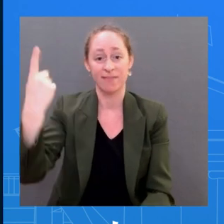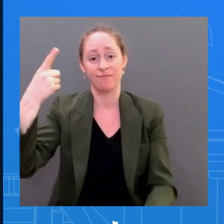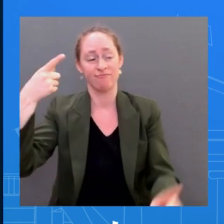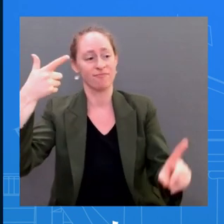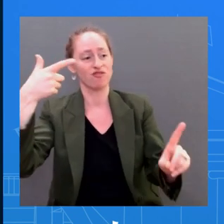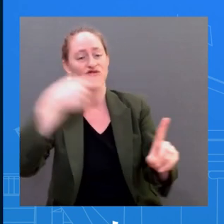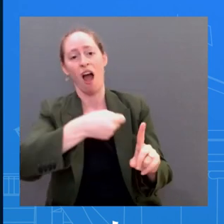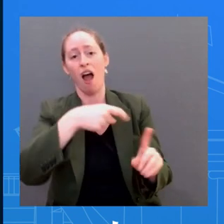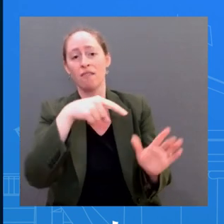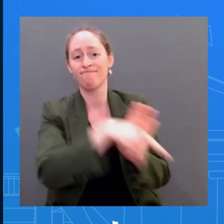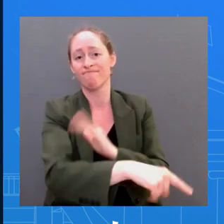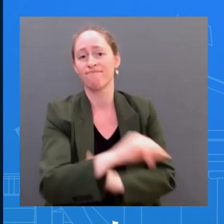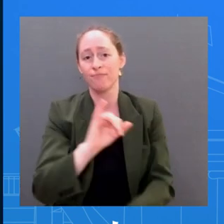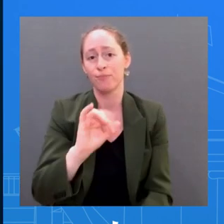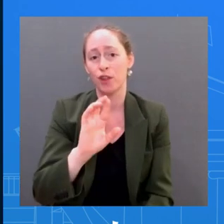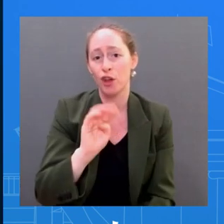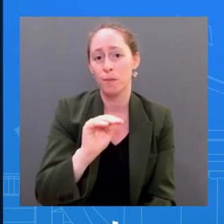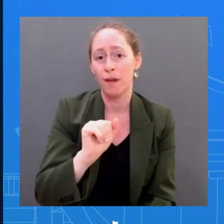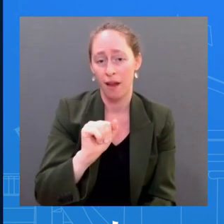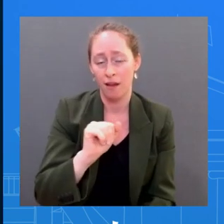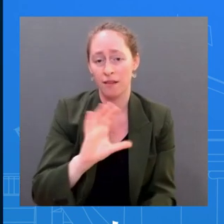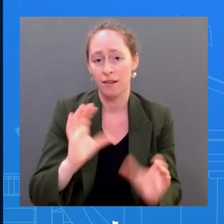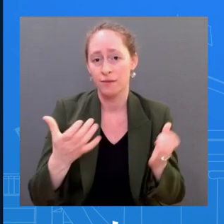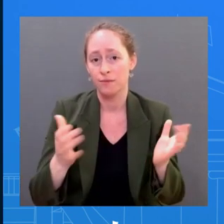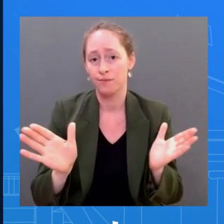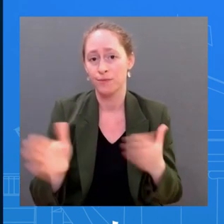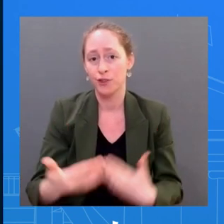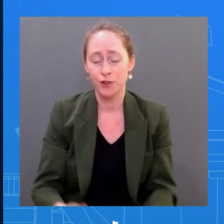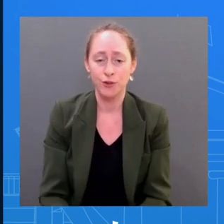Joe, her husband,